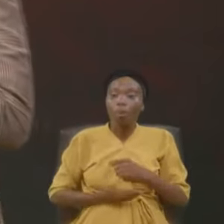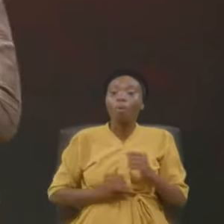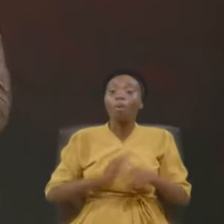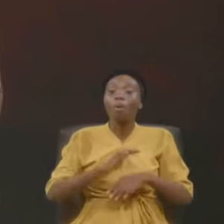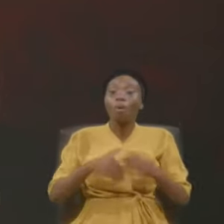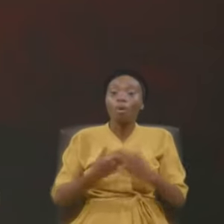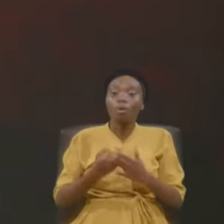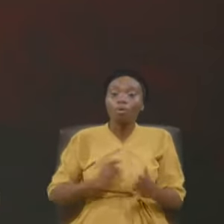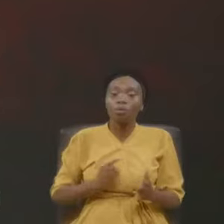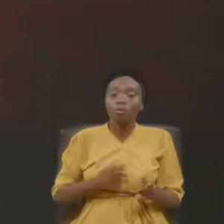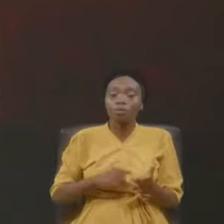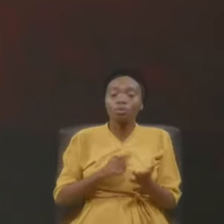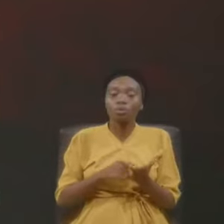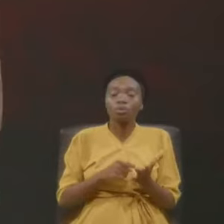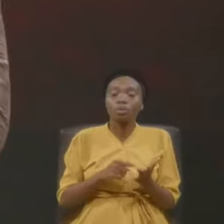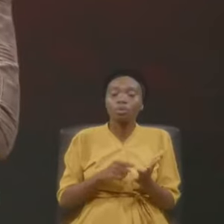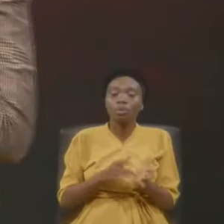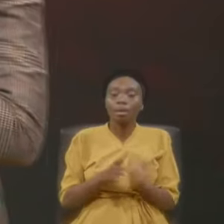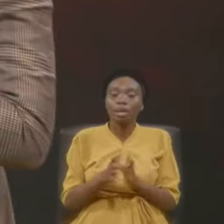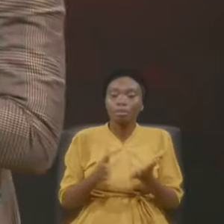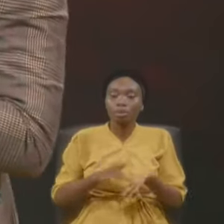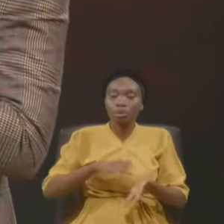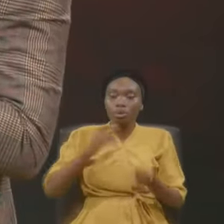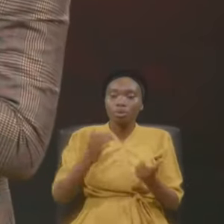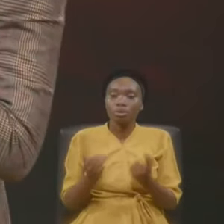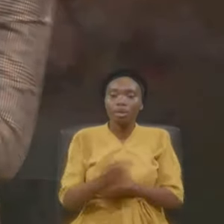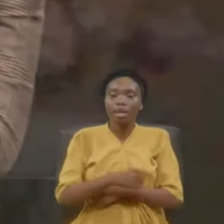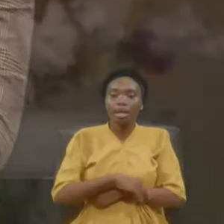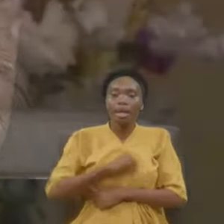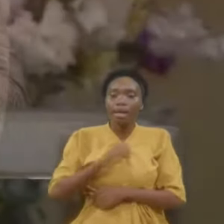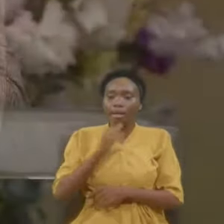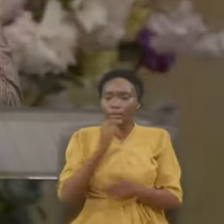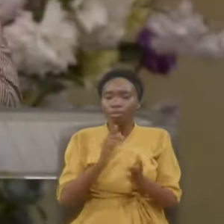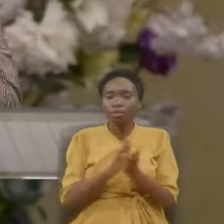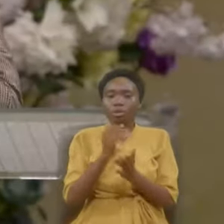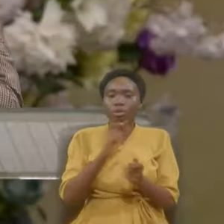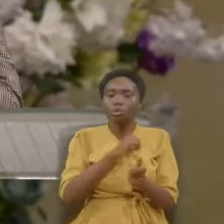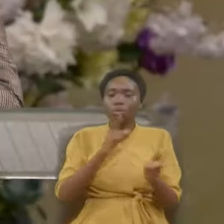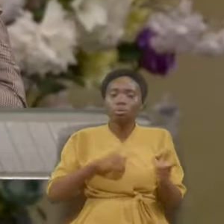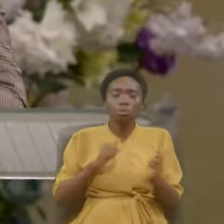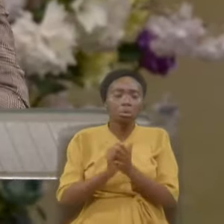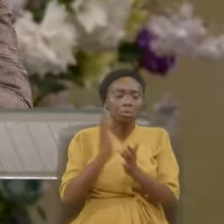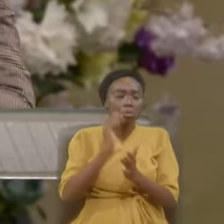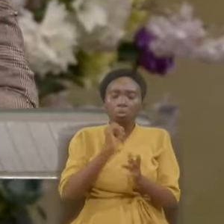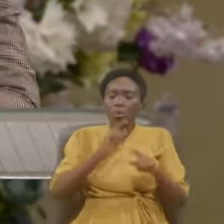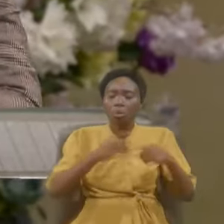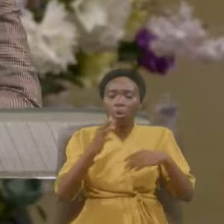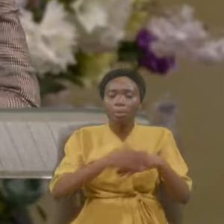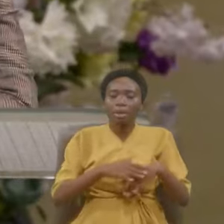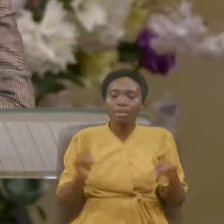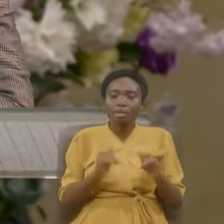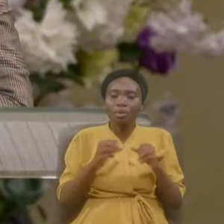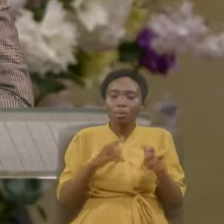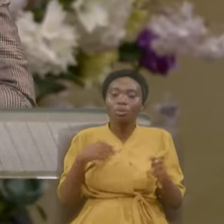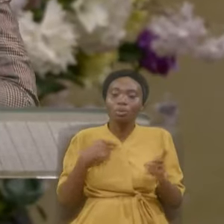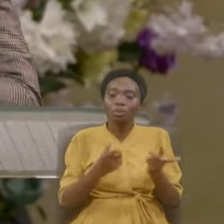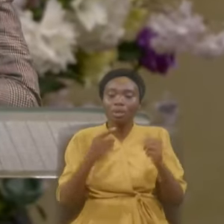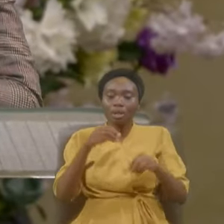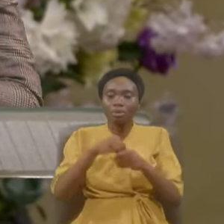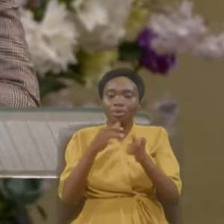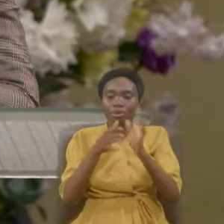to the Bible study today again, and I'm trusting the Lord that we will not go back the same way we came, in Jesus'